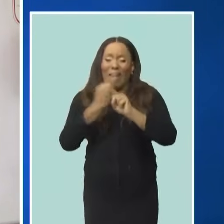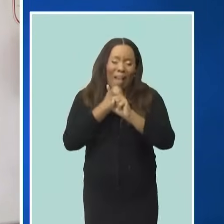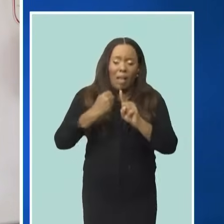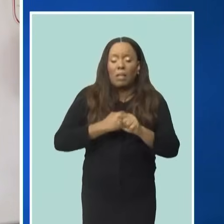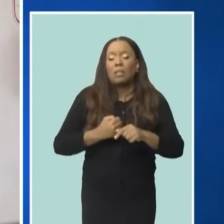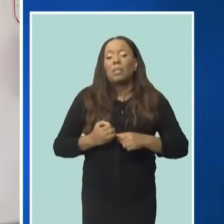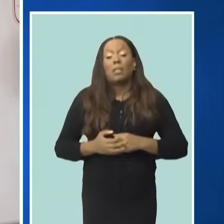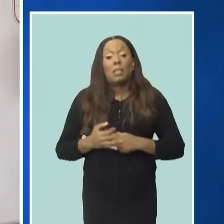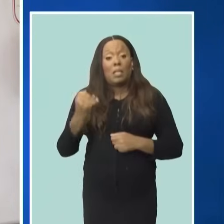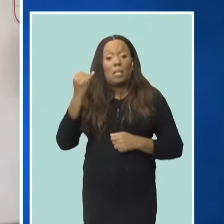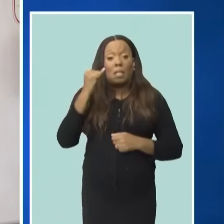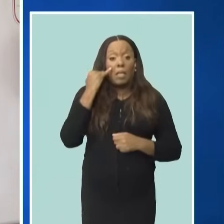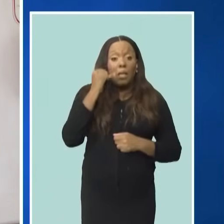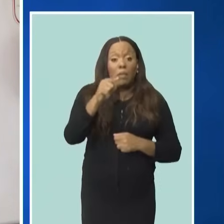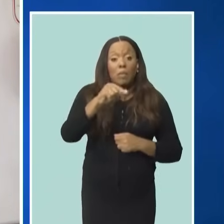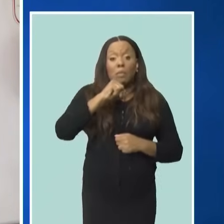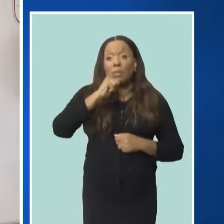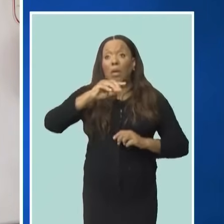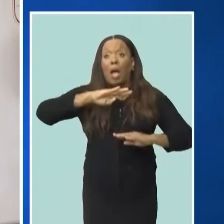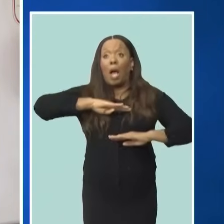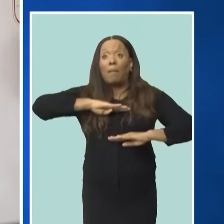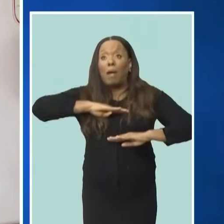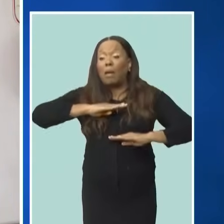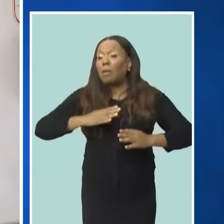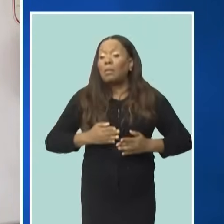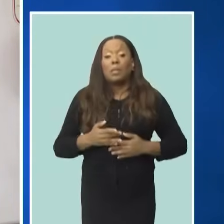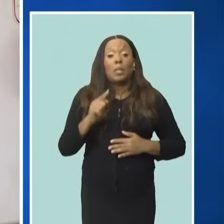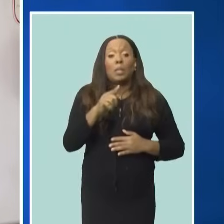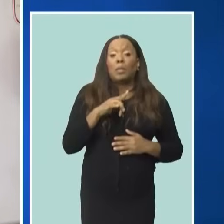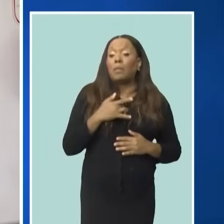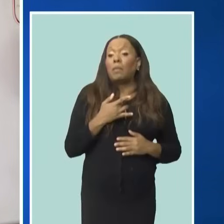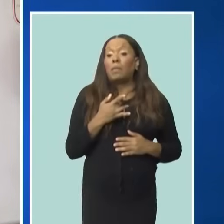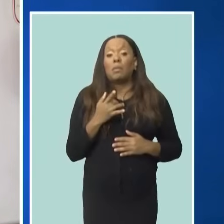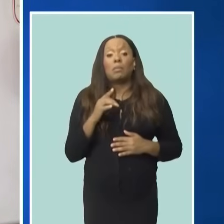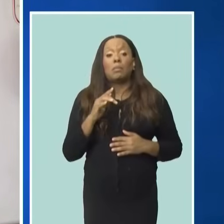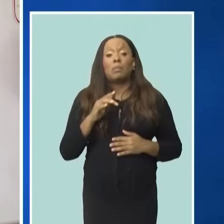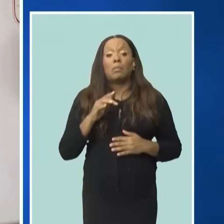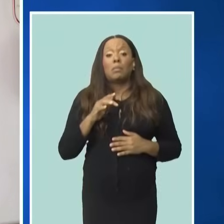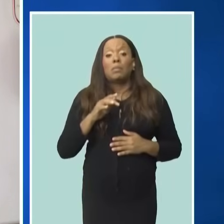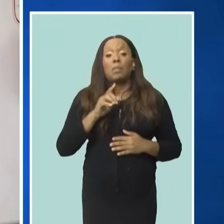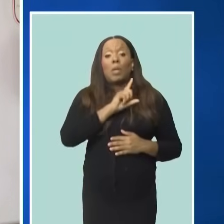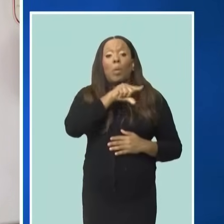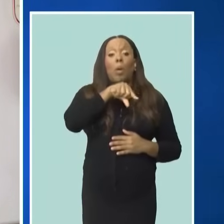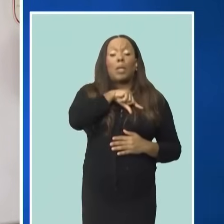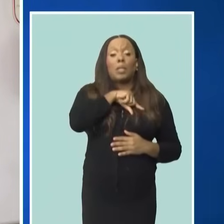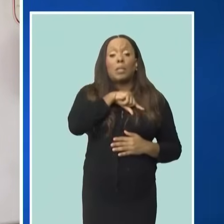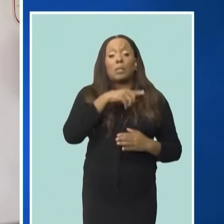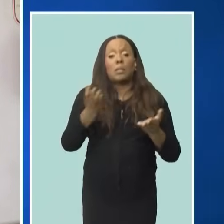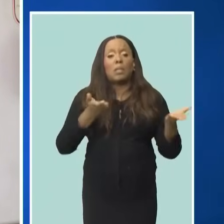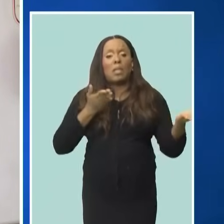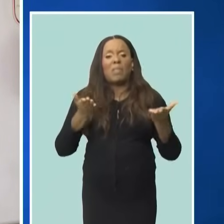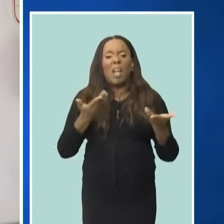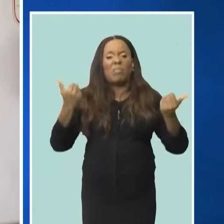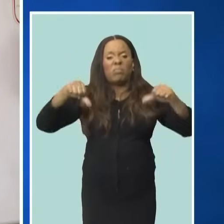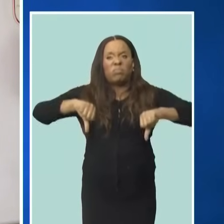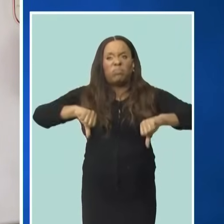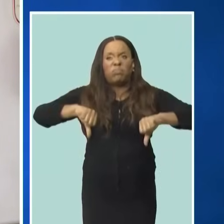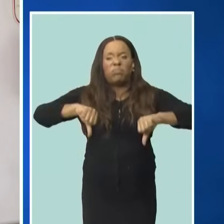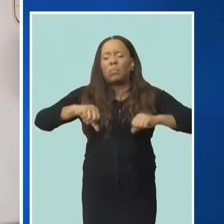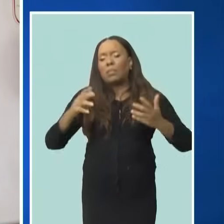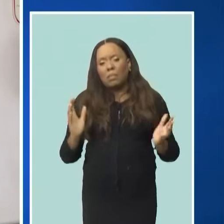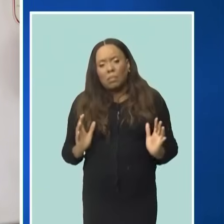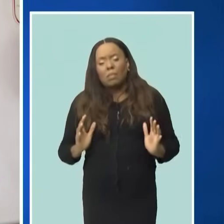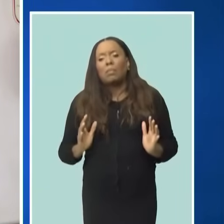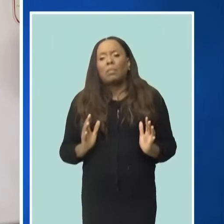dissatisfied with or aggrieved by the quality of service that you have received in the public health system,